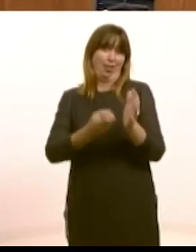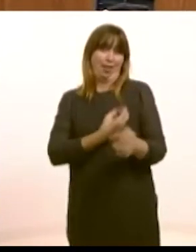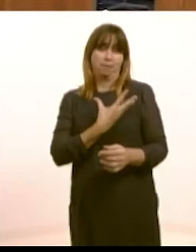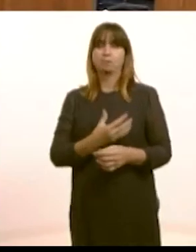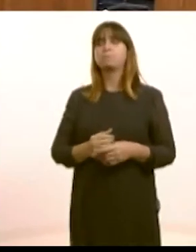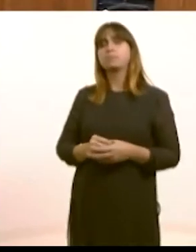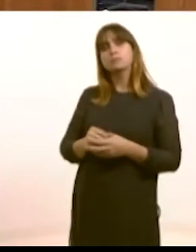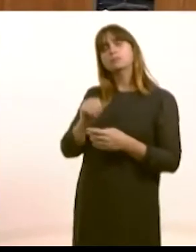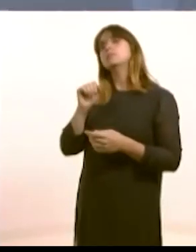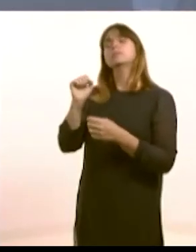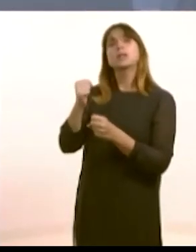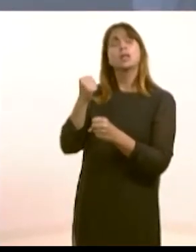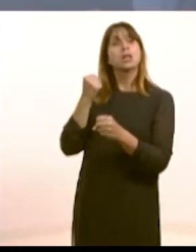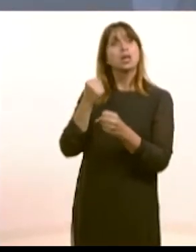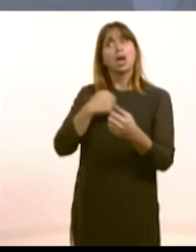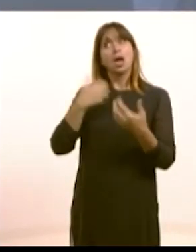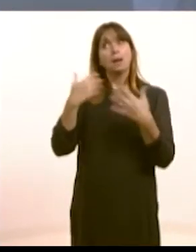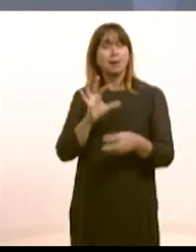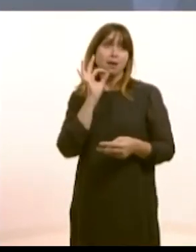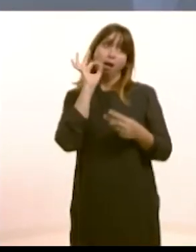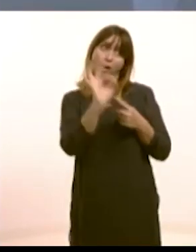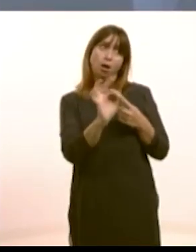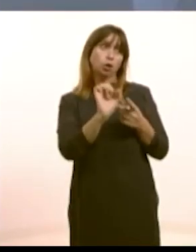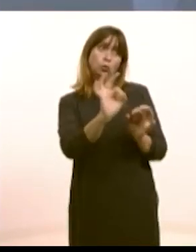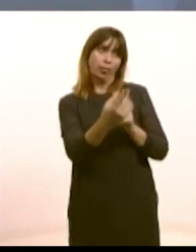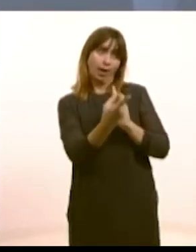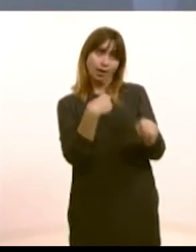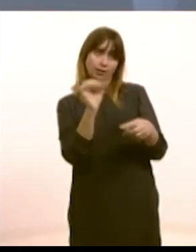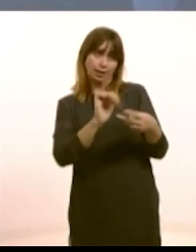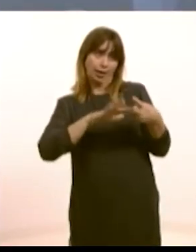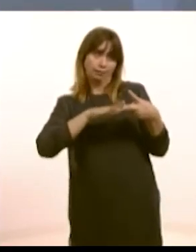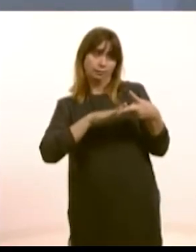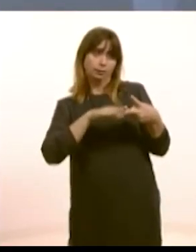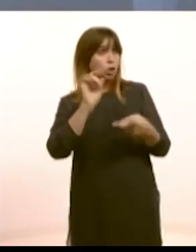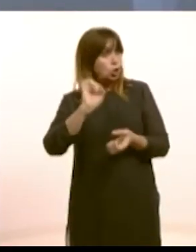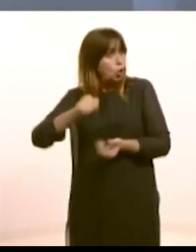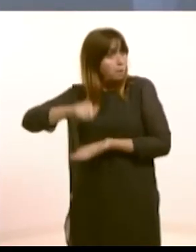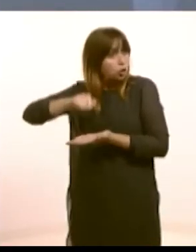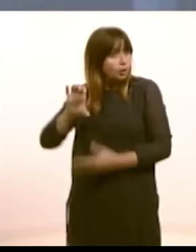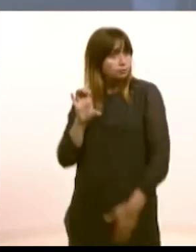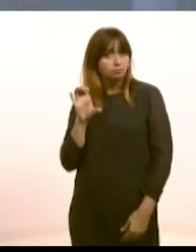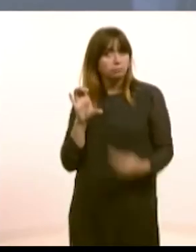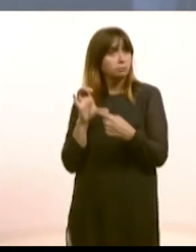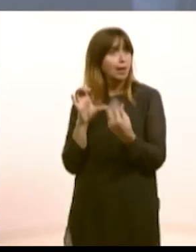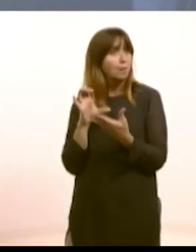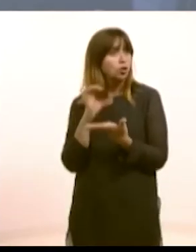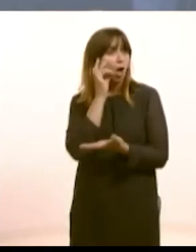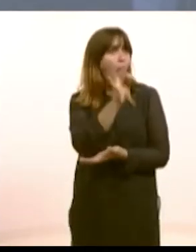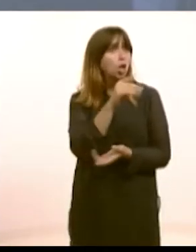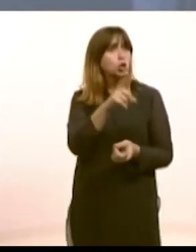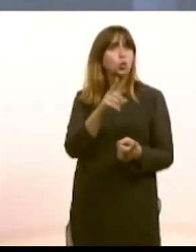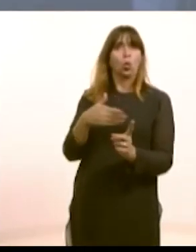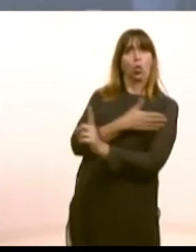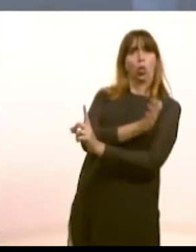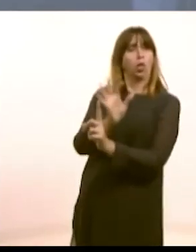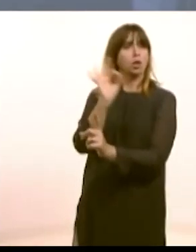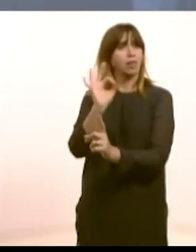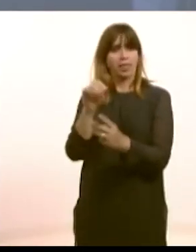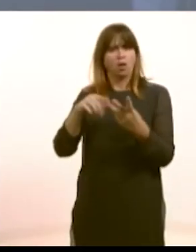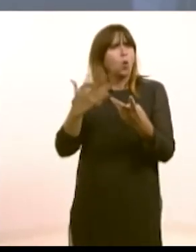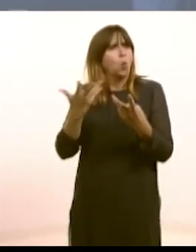on government policy, because we didn't get an answer to my second question from you, so clearly there's no budget line identified yet, or the development of a community nurse strategy